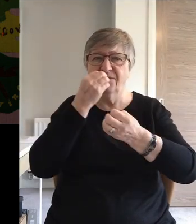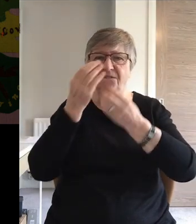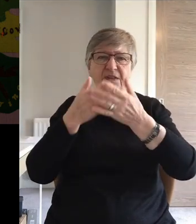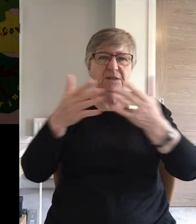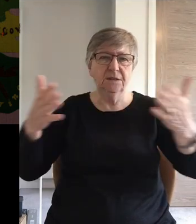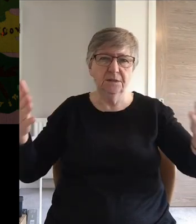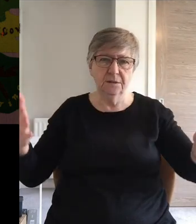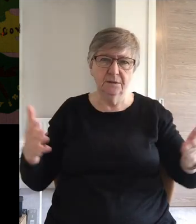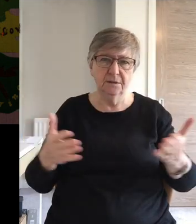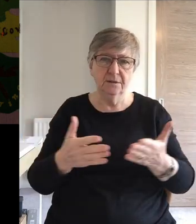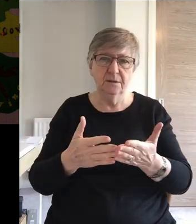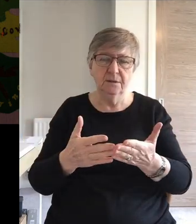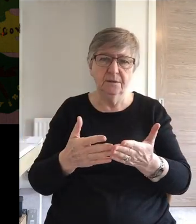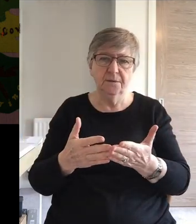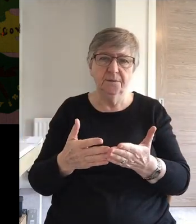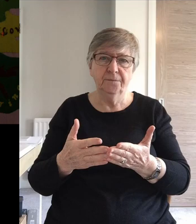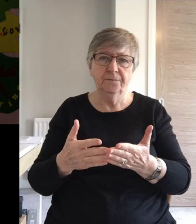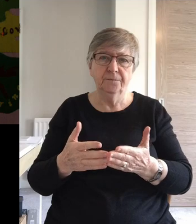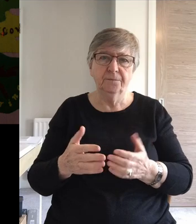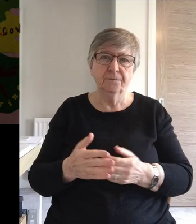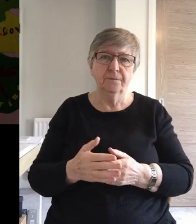eternal banquet